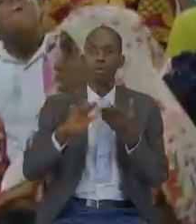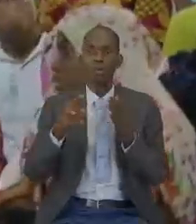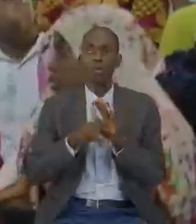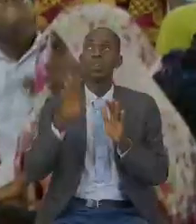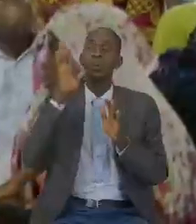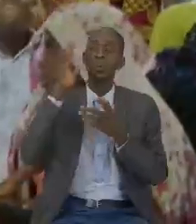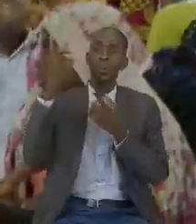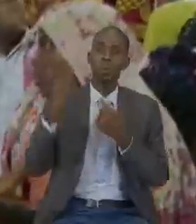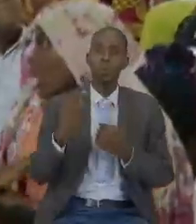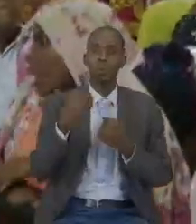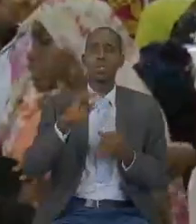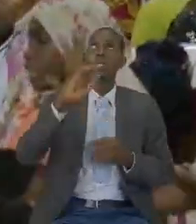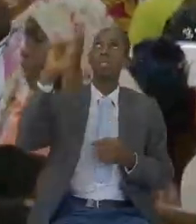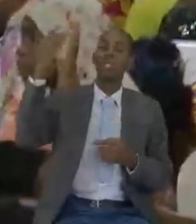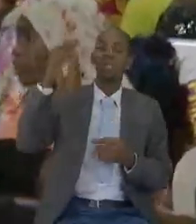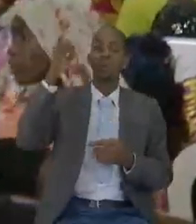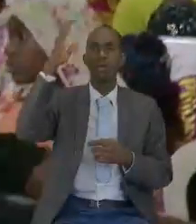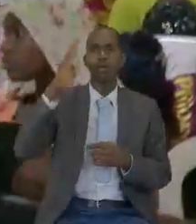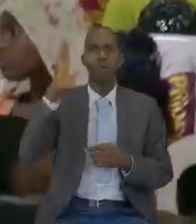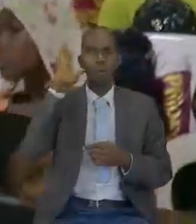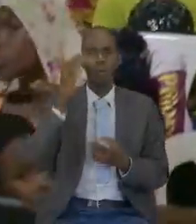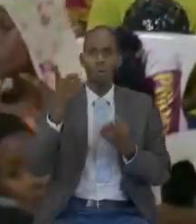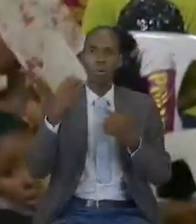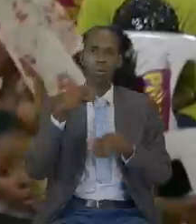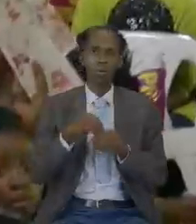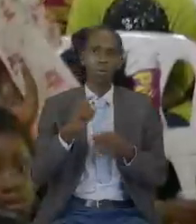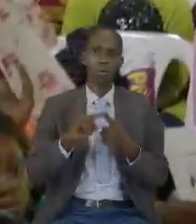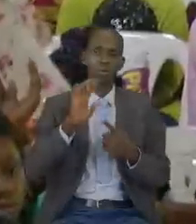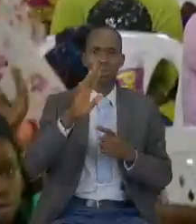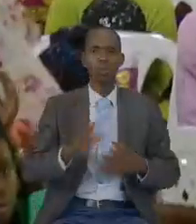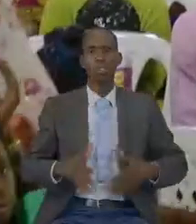The grace of God will come into your life.